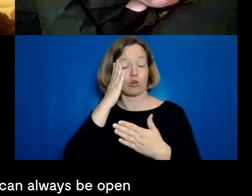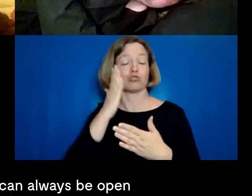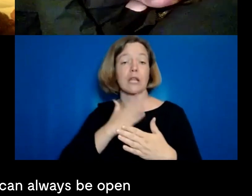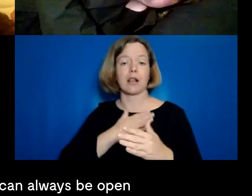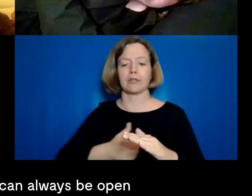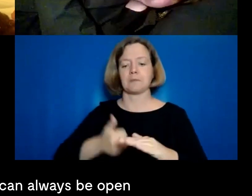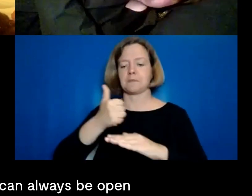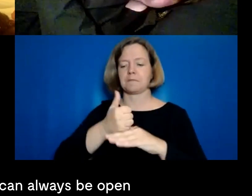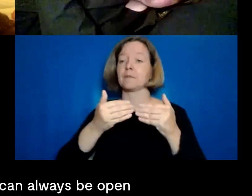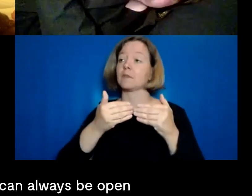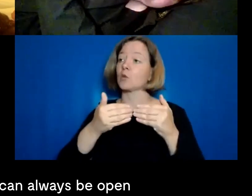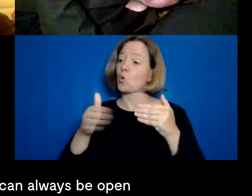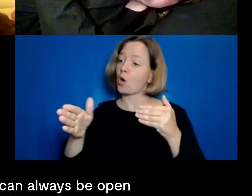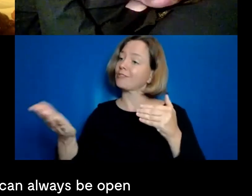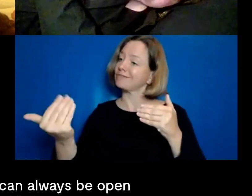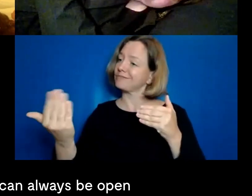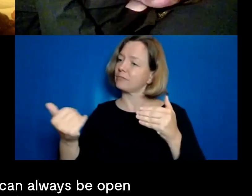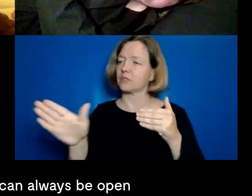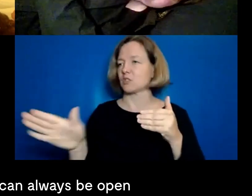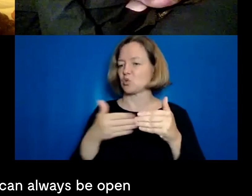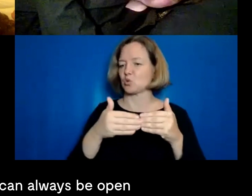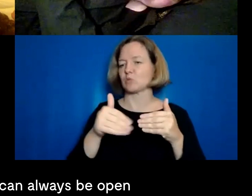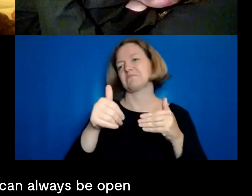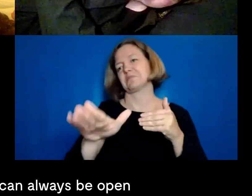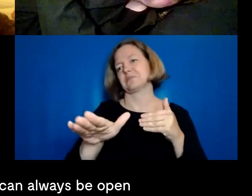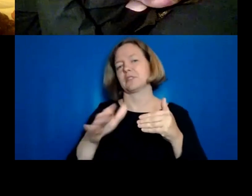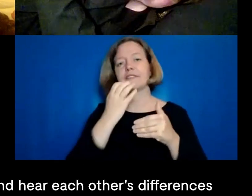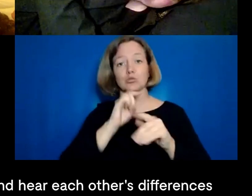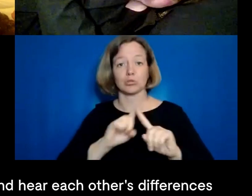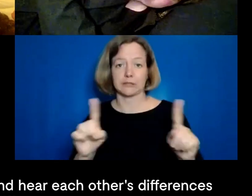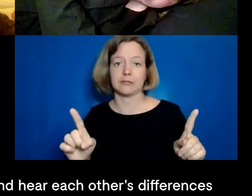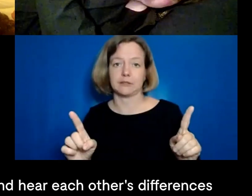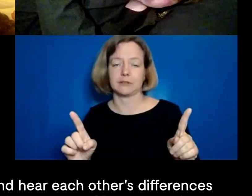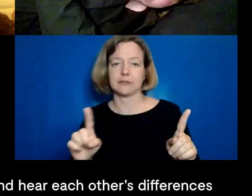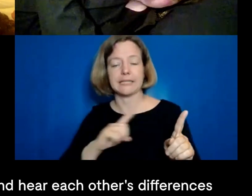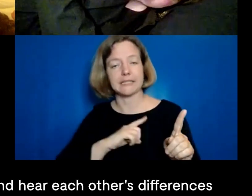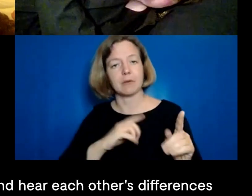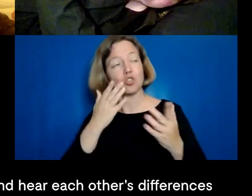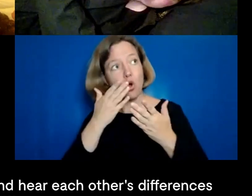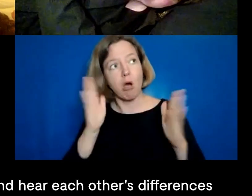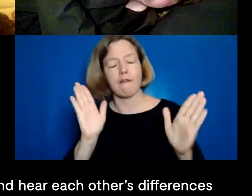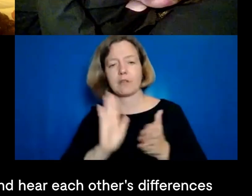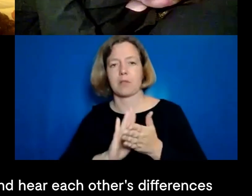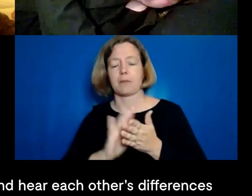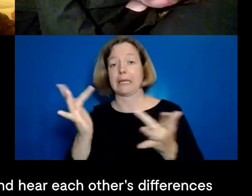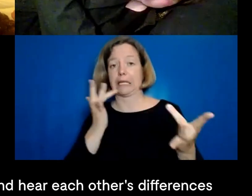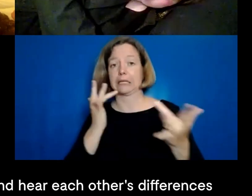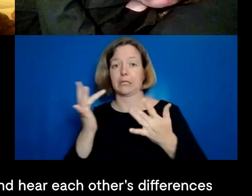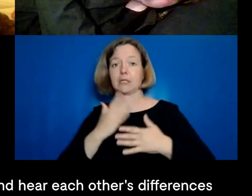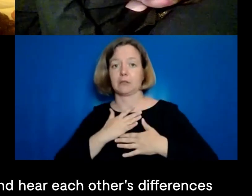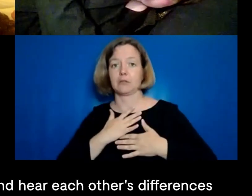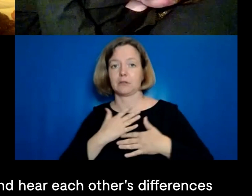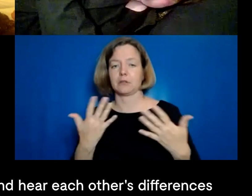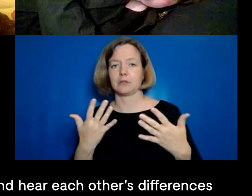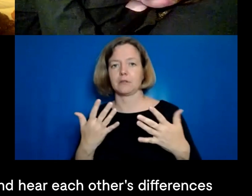I hope that we can always be open to criticism in a way that's generative, and hear